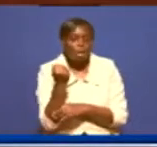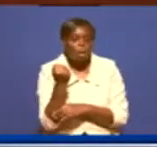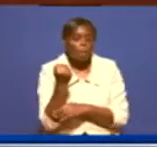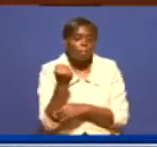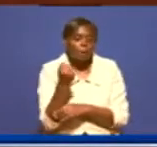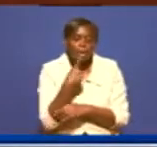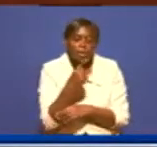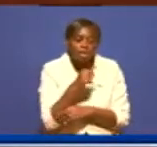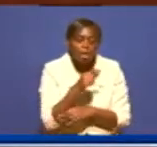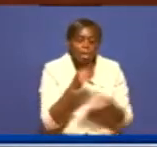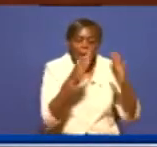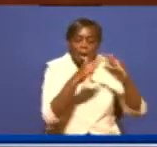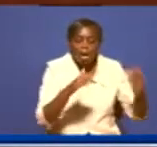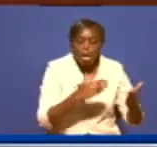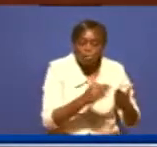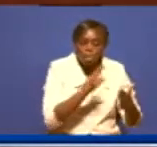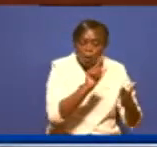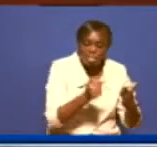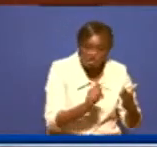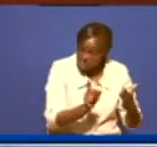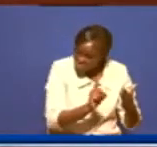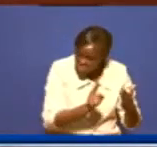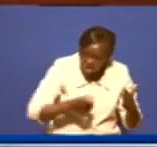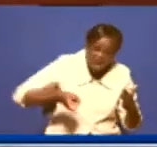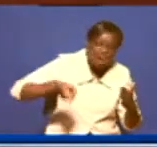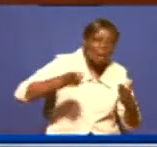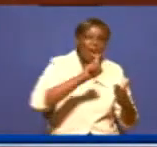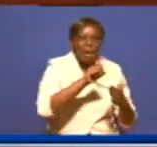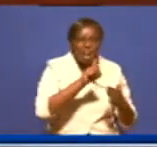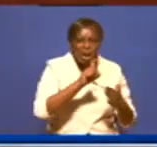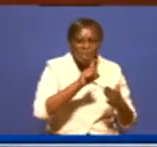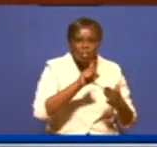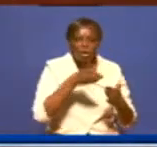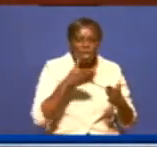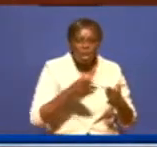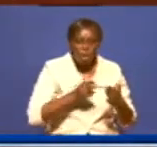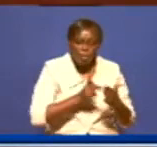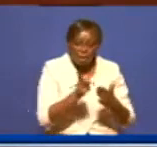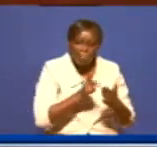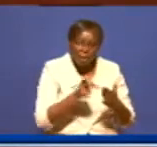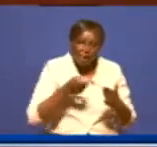say your house is no longer 1,500. We need you now to pay